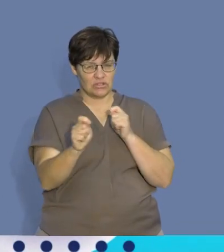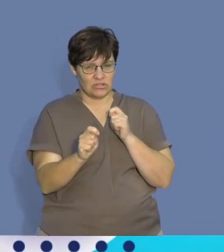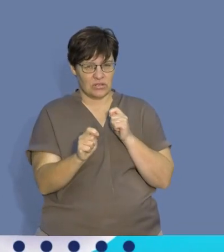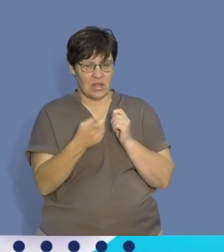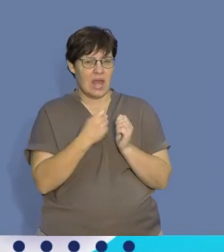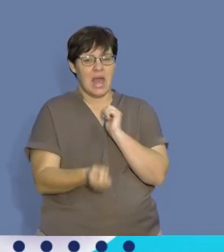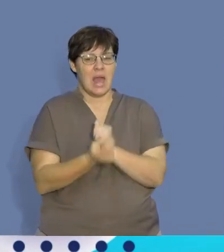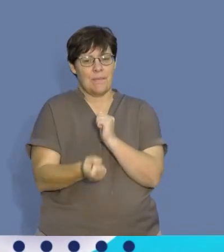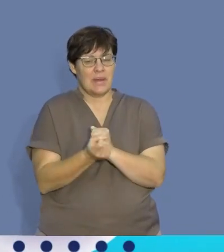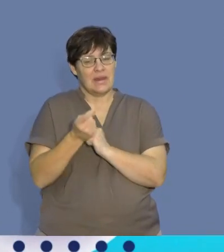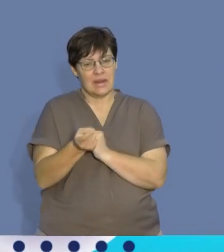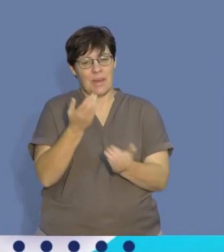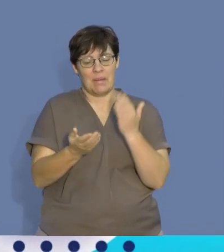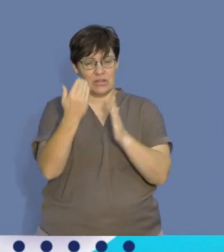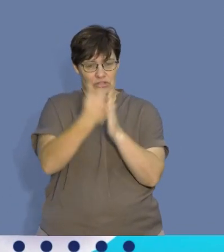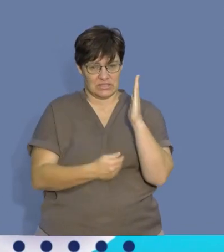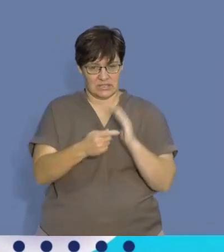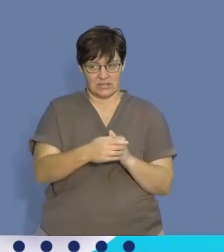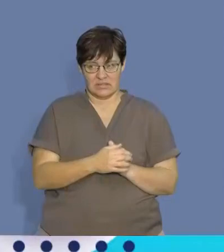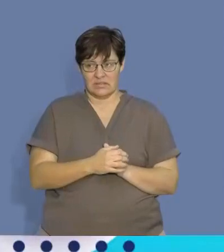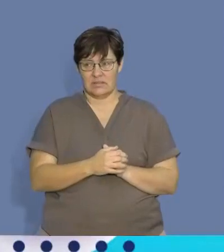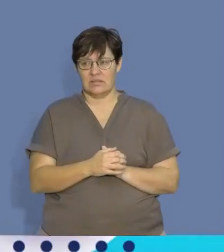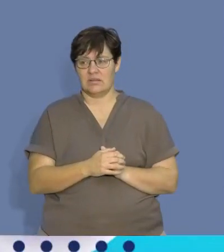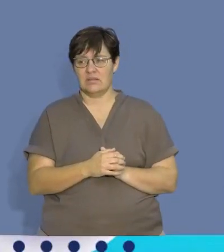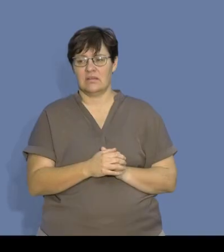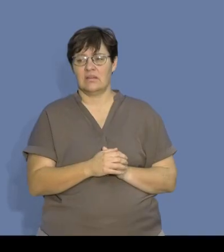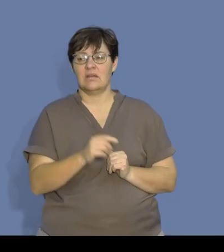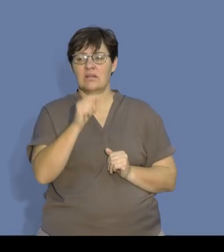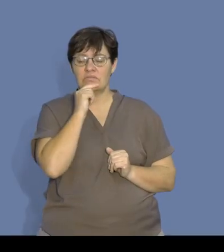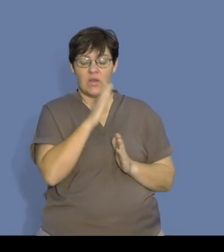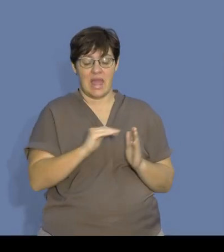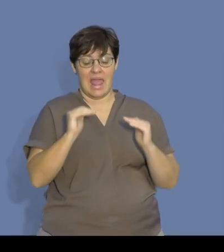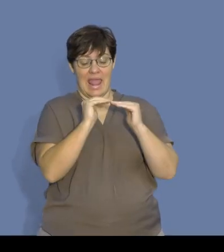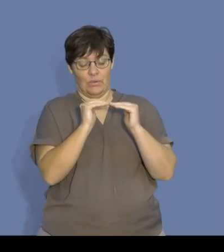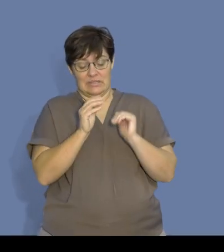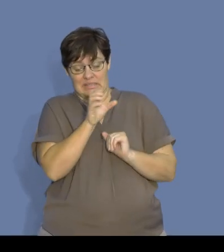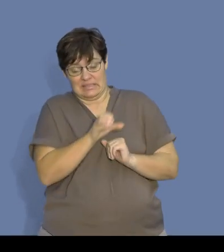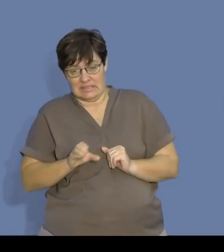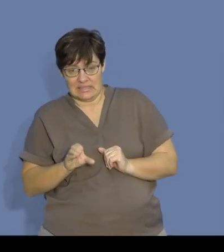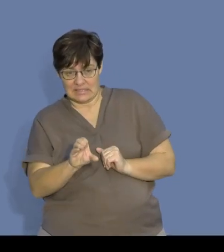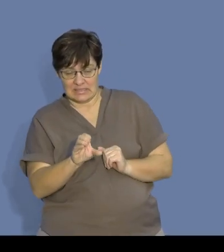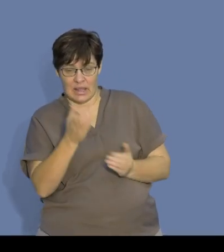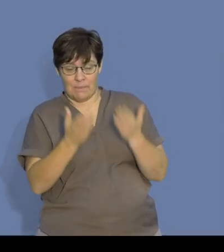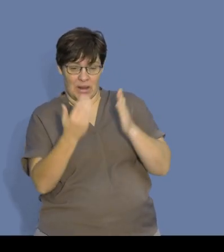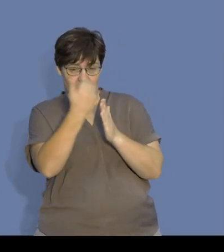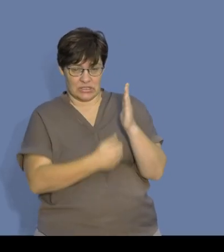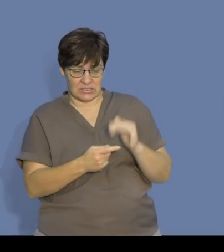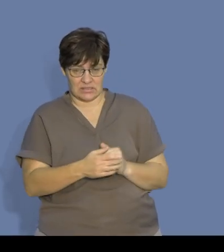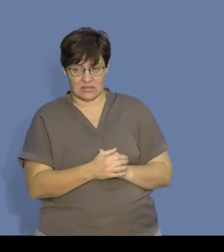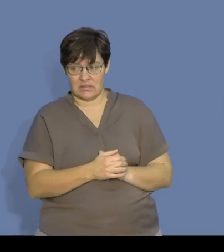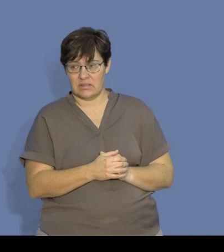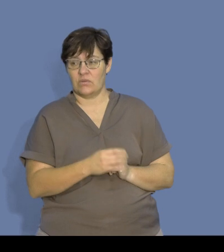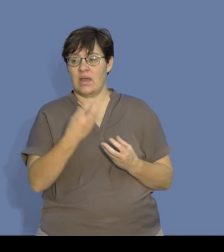changes that's going to occur in the balance sheet? So you're going to find in the equity section of the balance